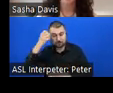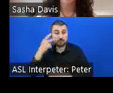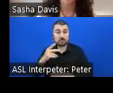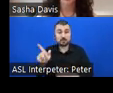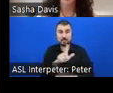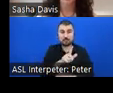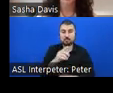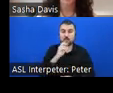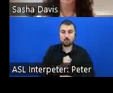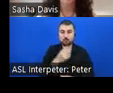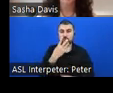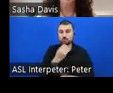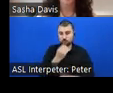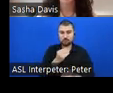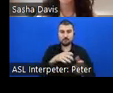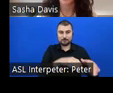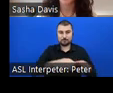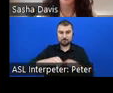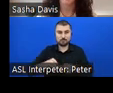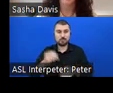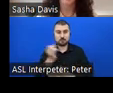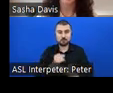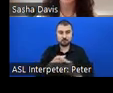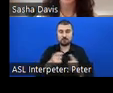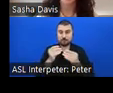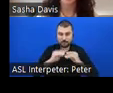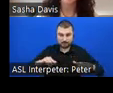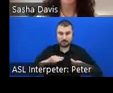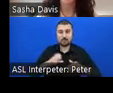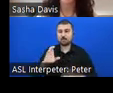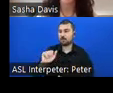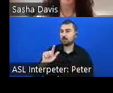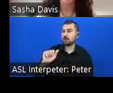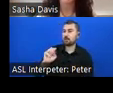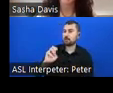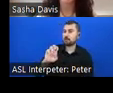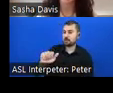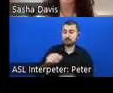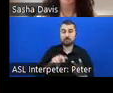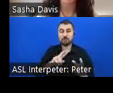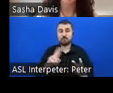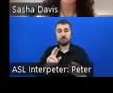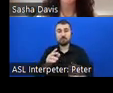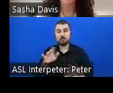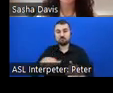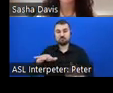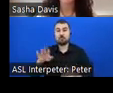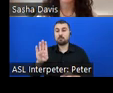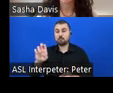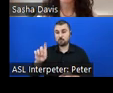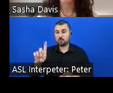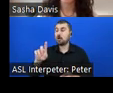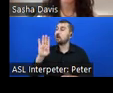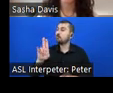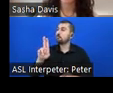This was drawn from the landscape in Kalamea. And on the right, a view of Budapest. So these